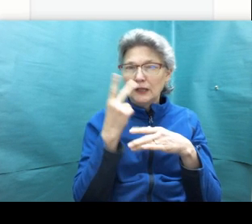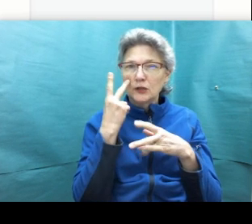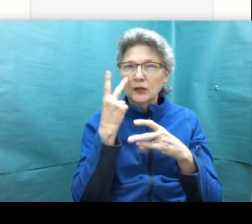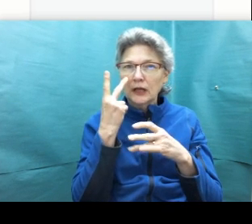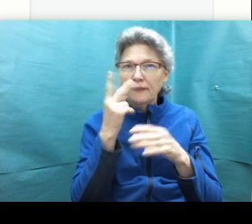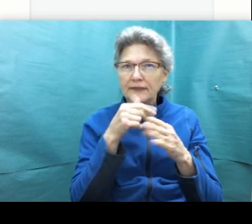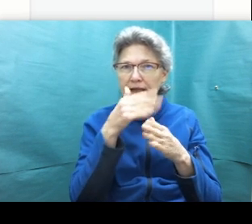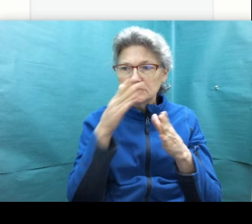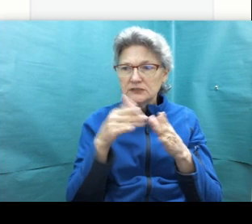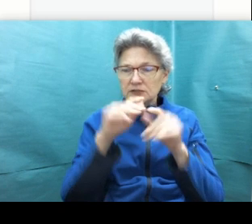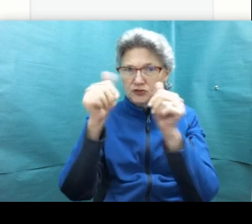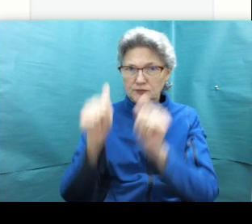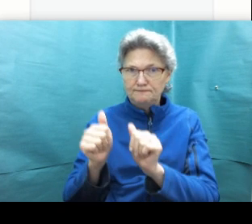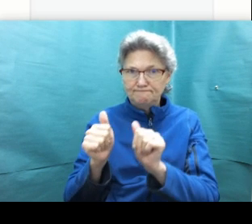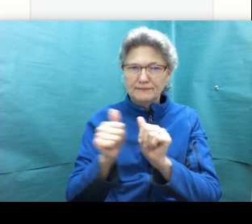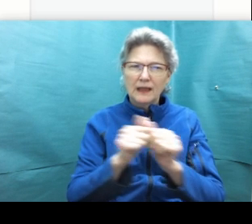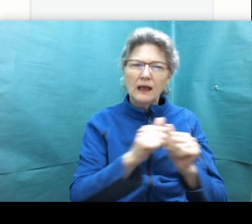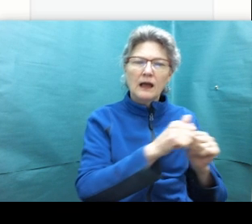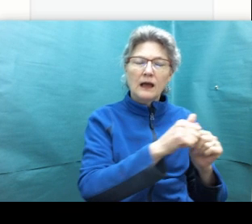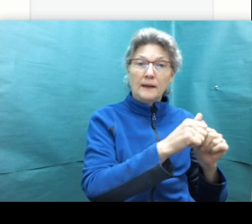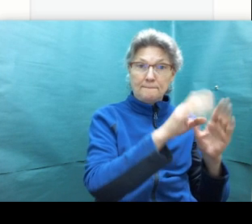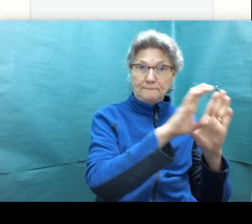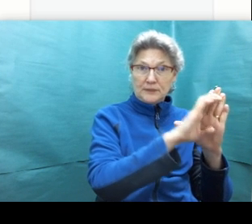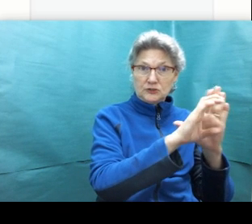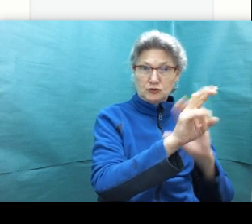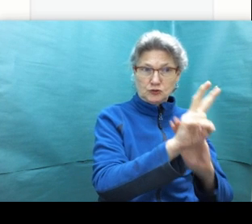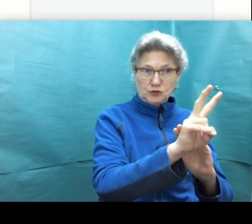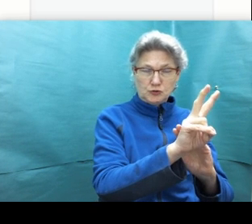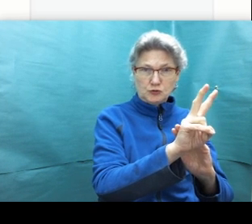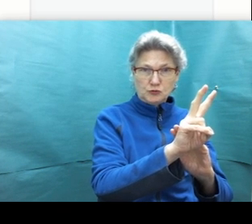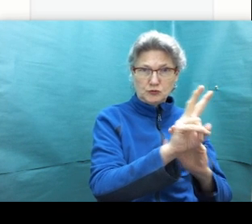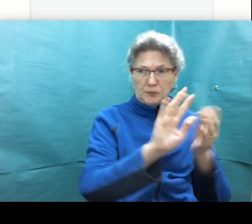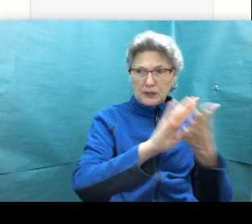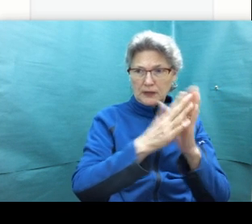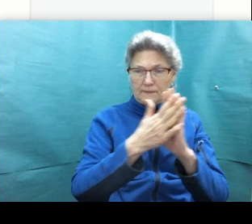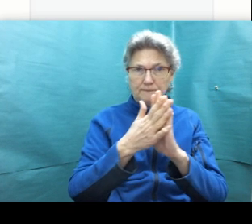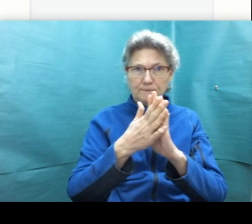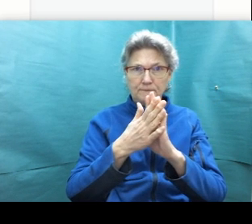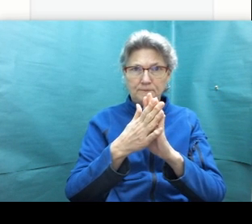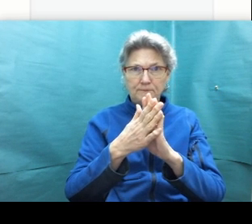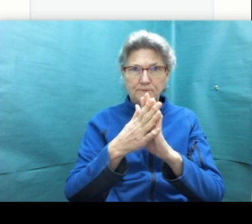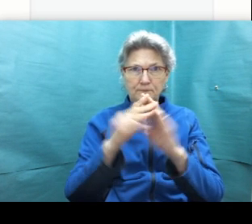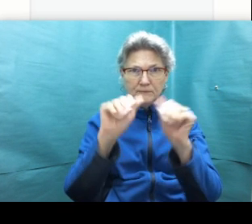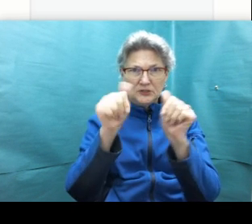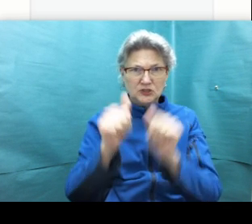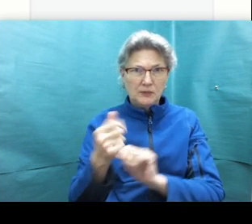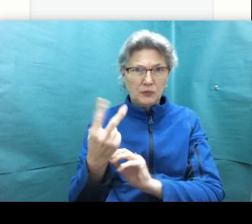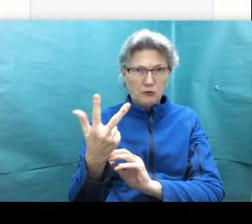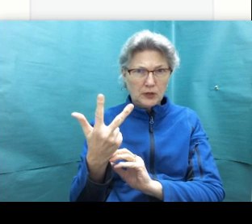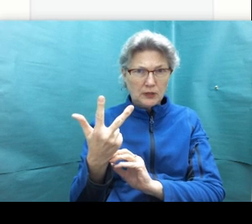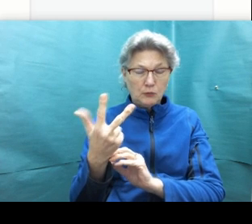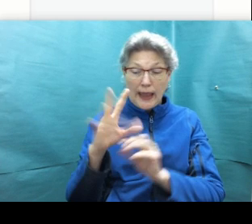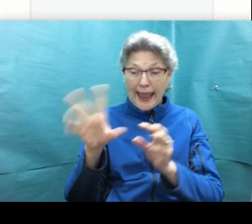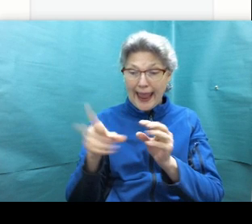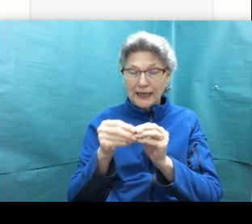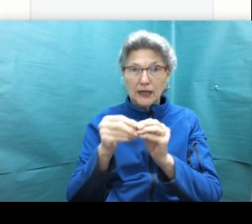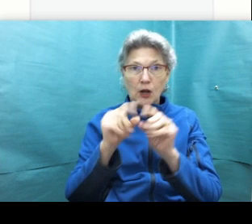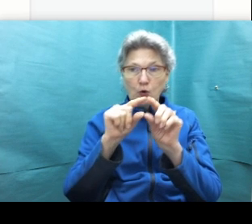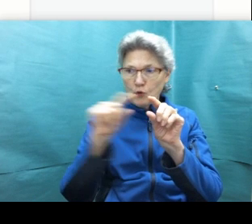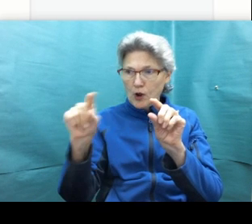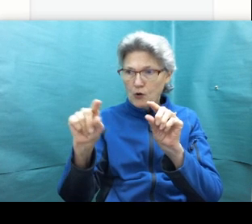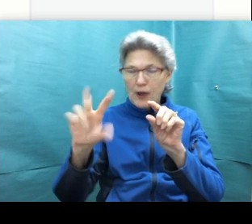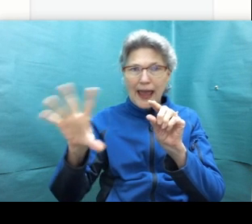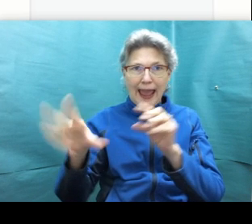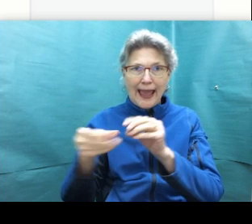figure. So how did figure 2 change to be figure 3? Well, again, we added a row and we added a